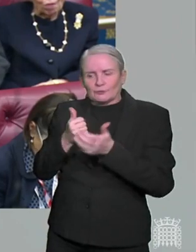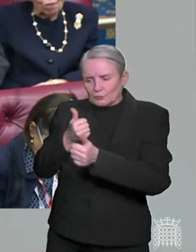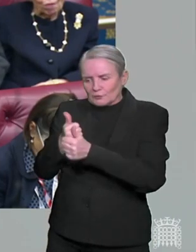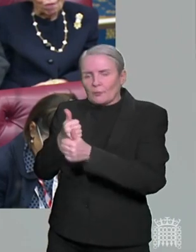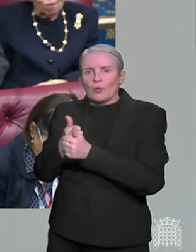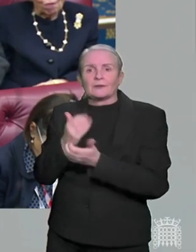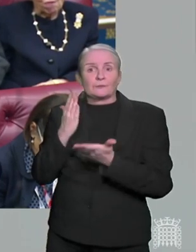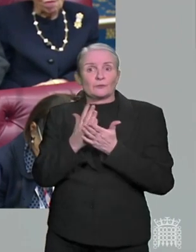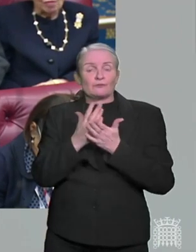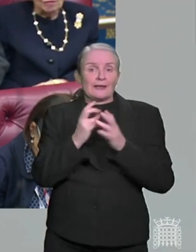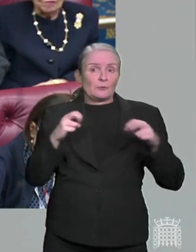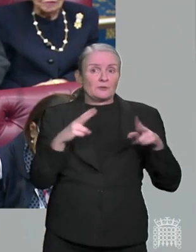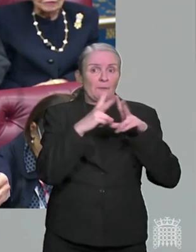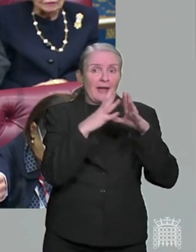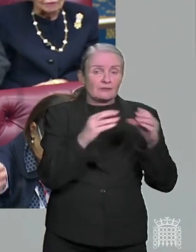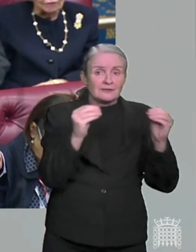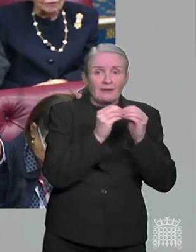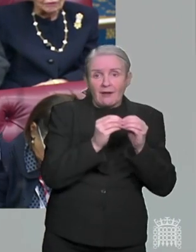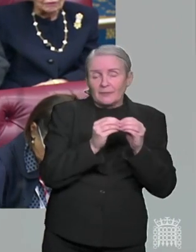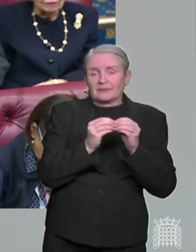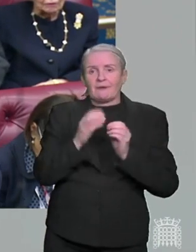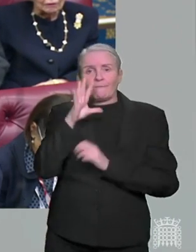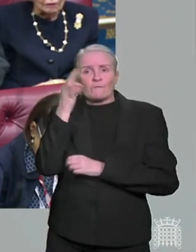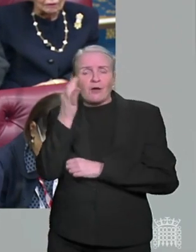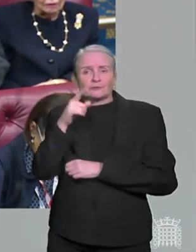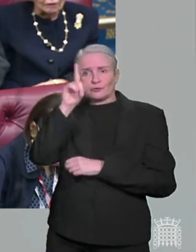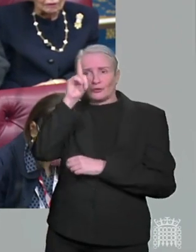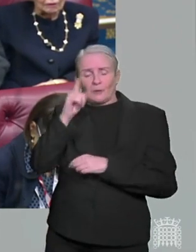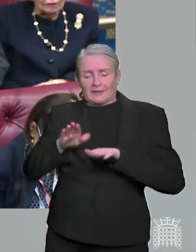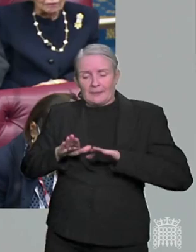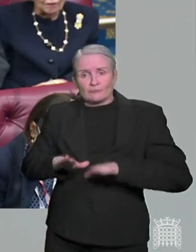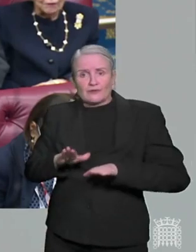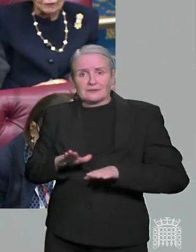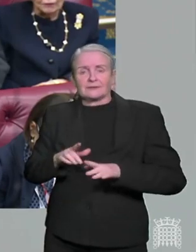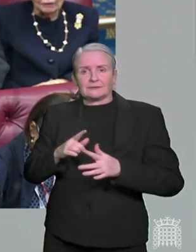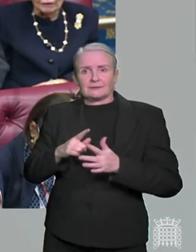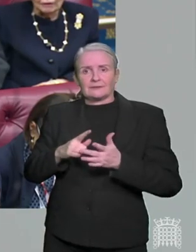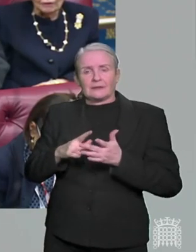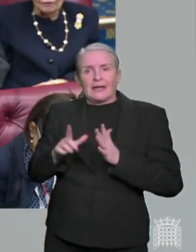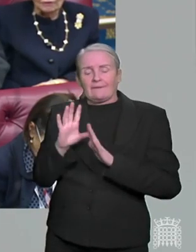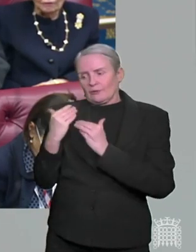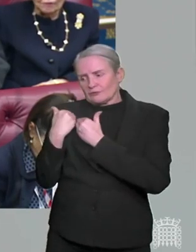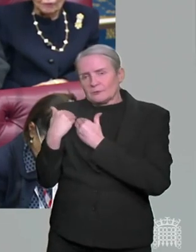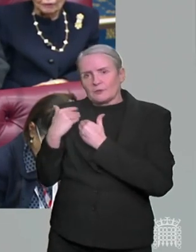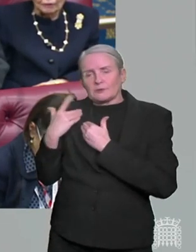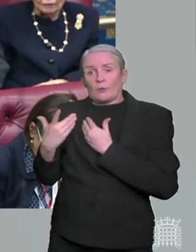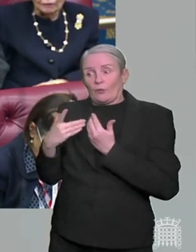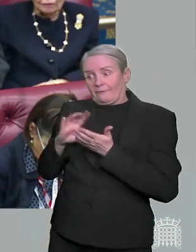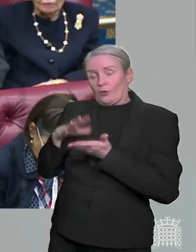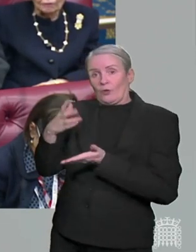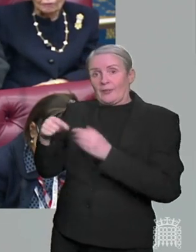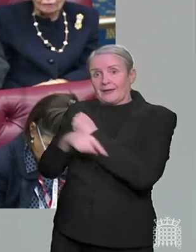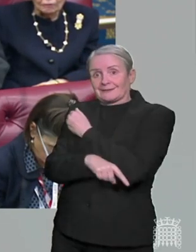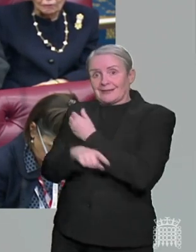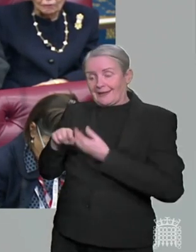Club countries, it was France and Germany and Britain and America that were responsible for this debt. So if you wanted to write it off, you could. Now so much of the debt that's